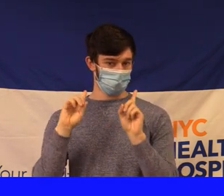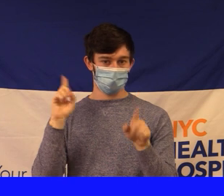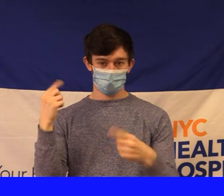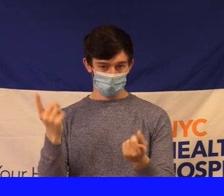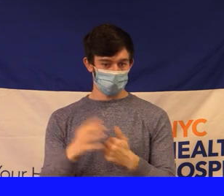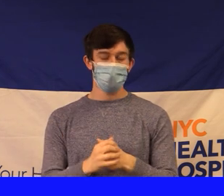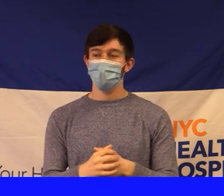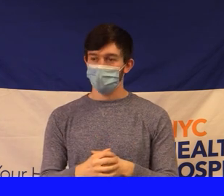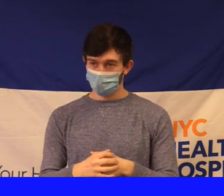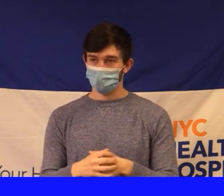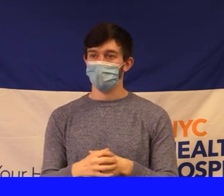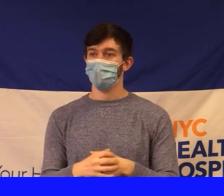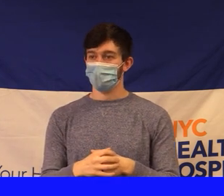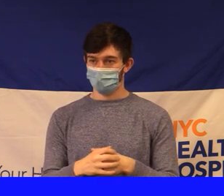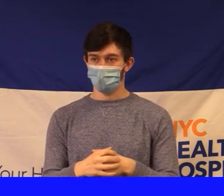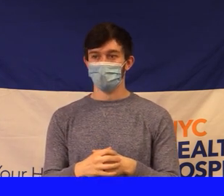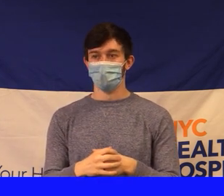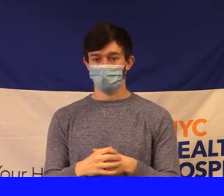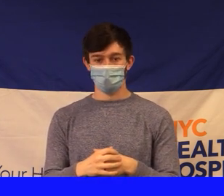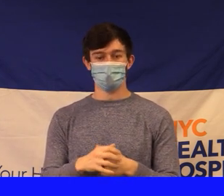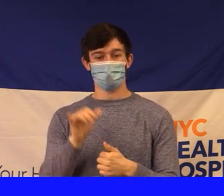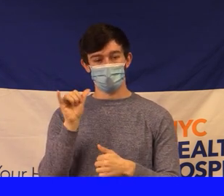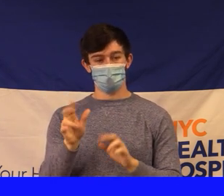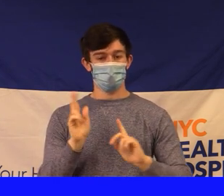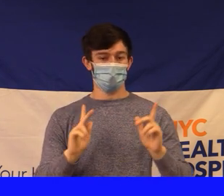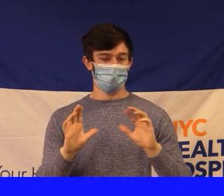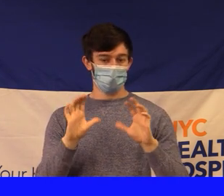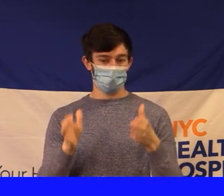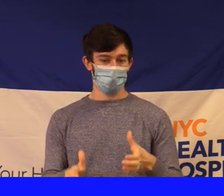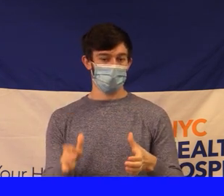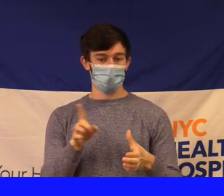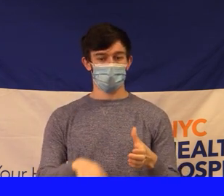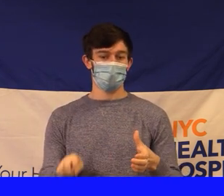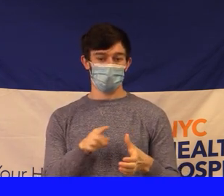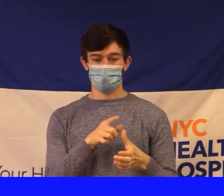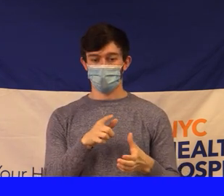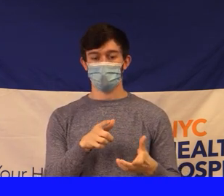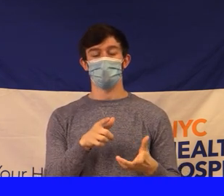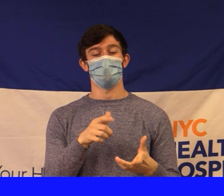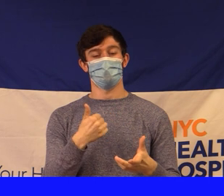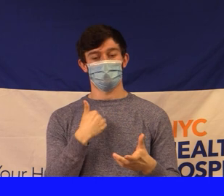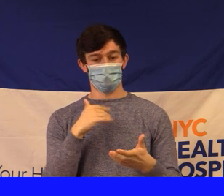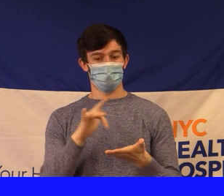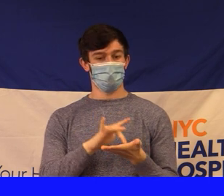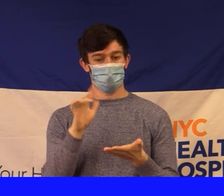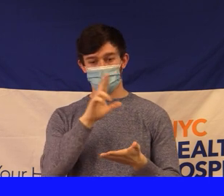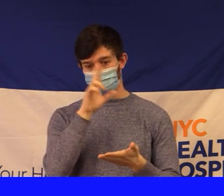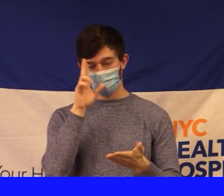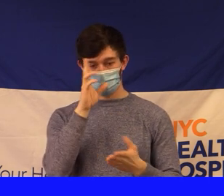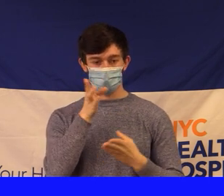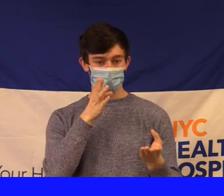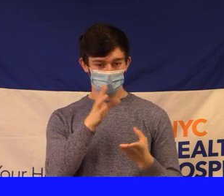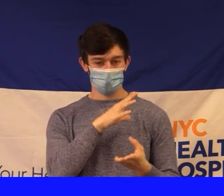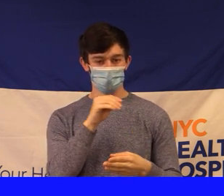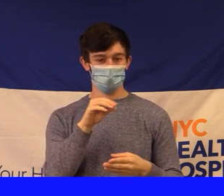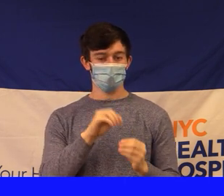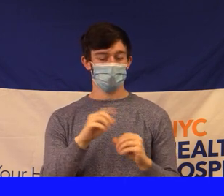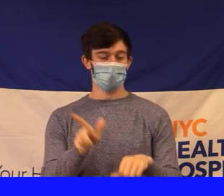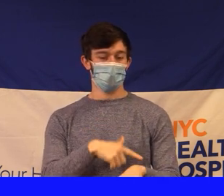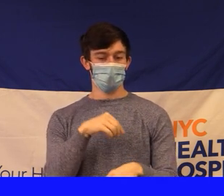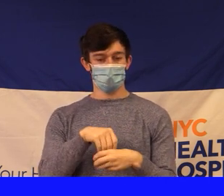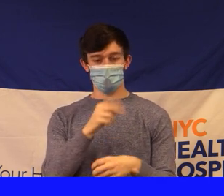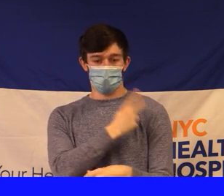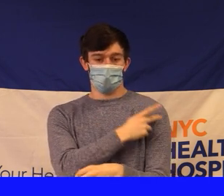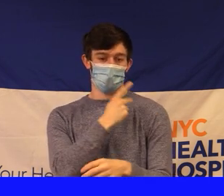portion of the population that no longer needs hospitalization, but actually medical hospitalization, but does need longer inpatient